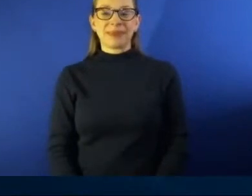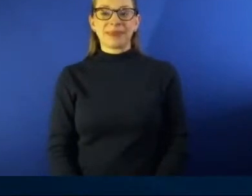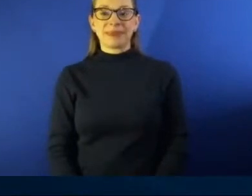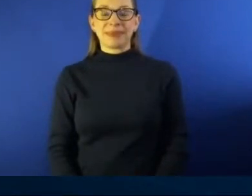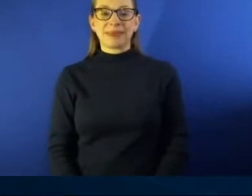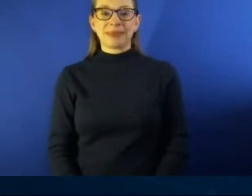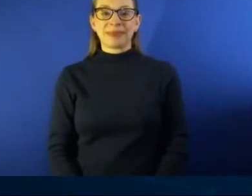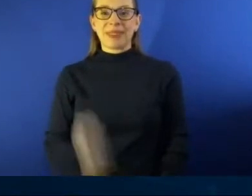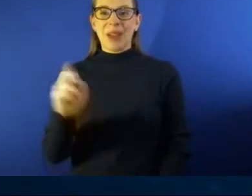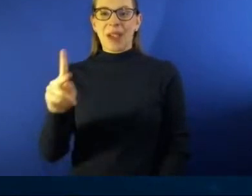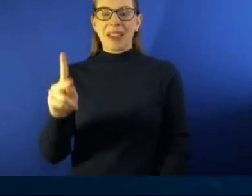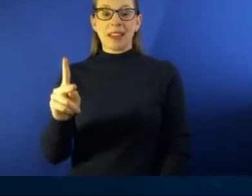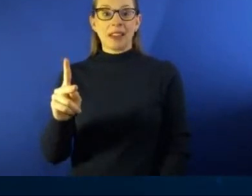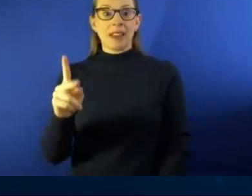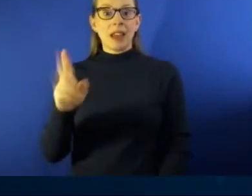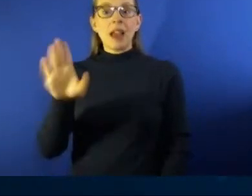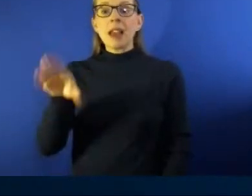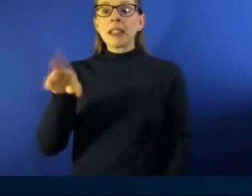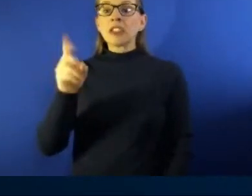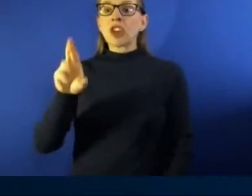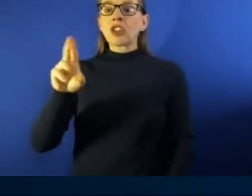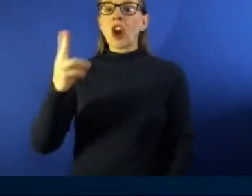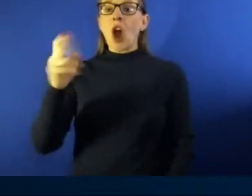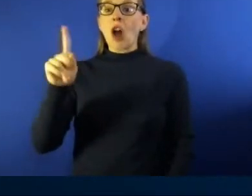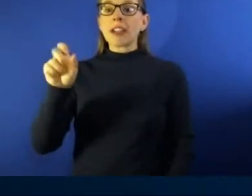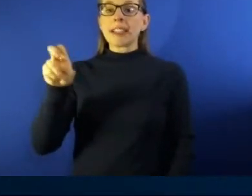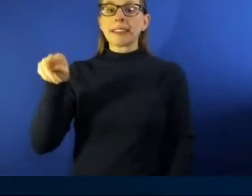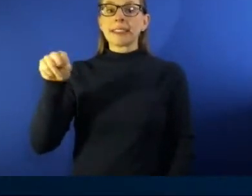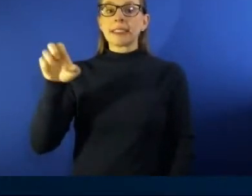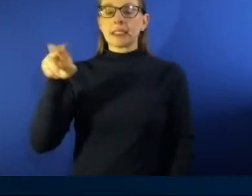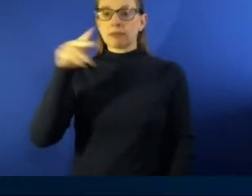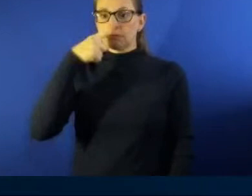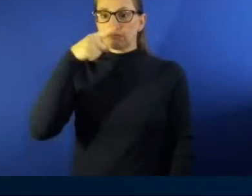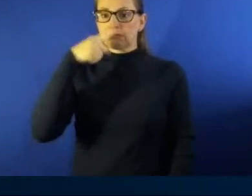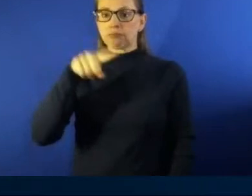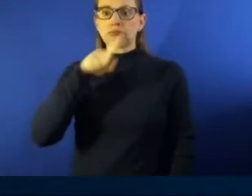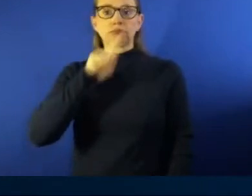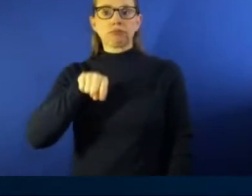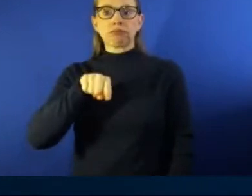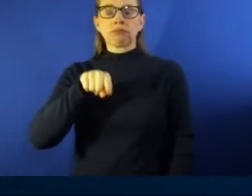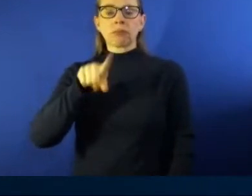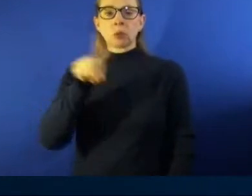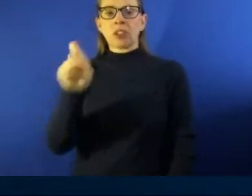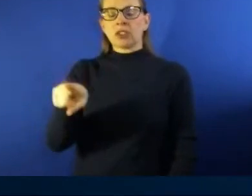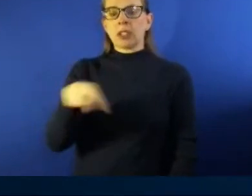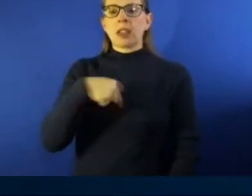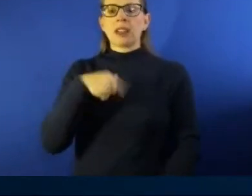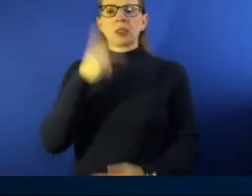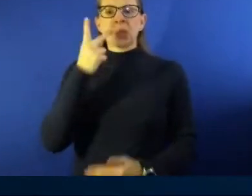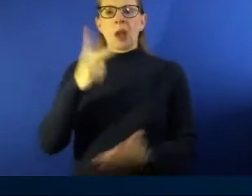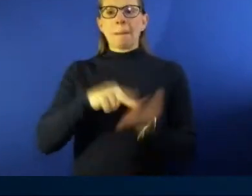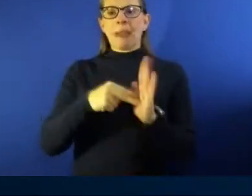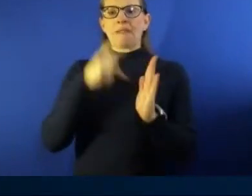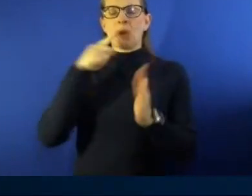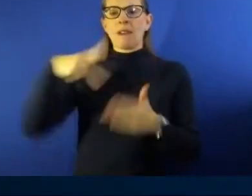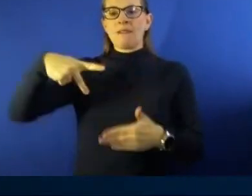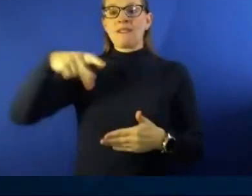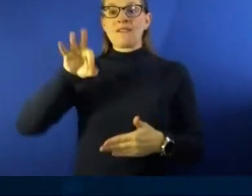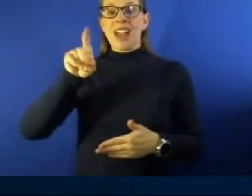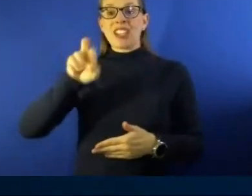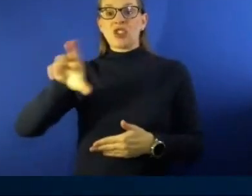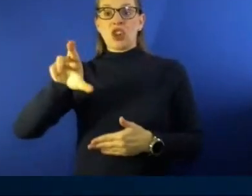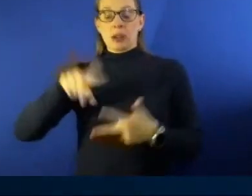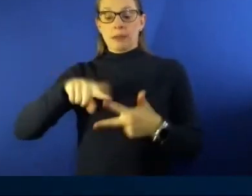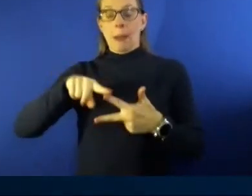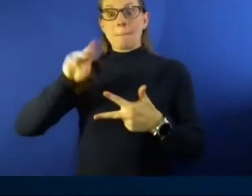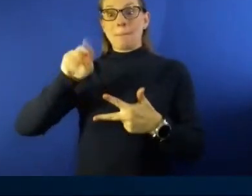Okay, we're good. Hey, Dr. Hawkinson, I do have a question for you, though, if you can just help me understand what this means, because we saw this with Pfizer a couple of weeks ago, but now Moderna is saying